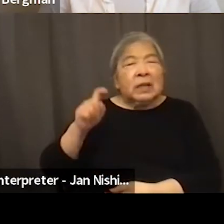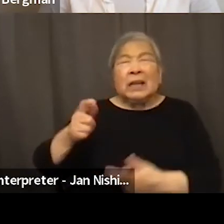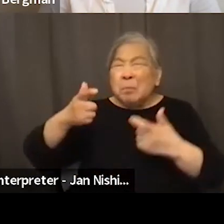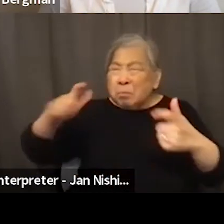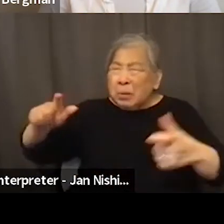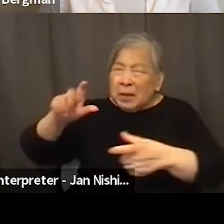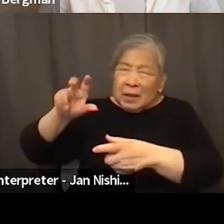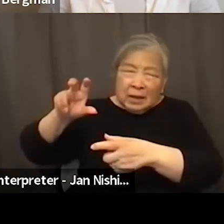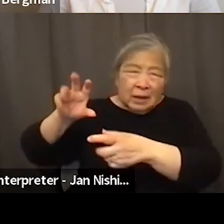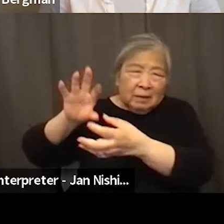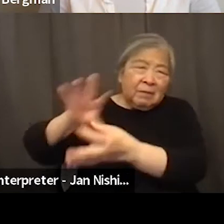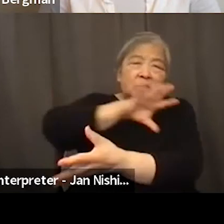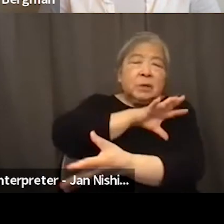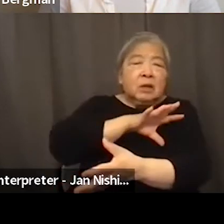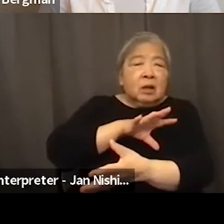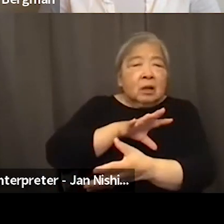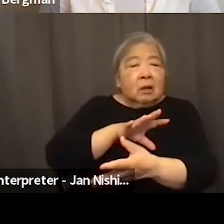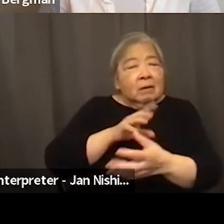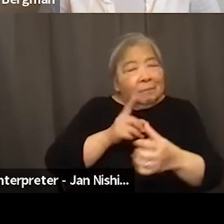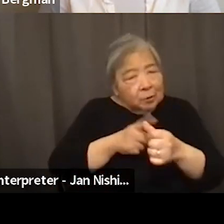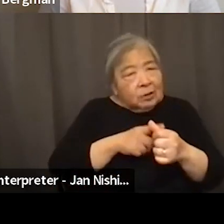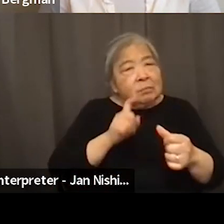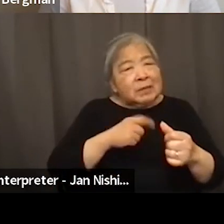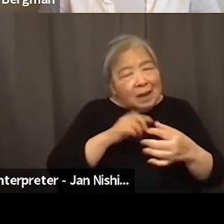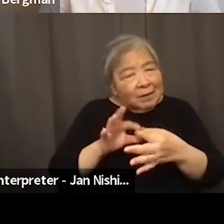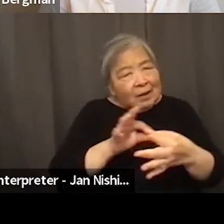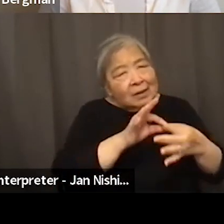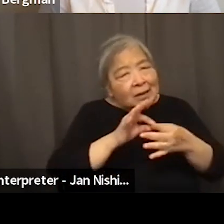does begin with these connective solidarities, that is about